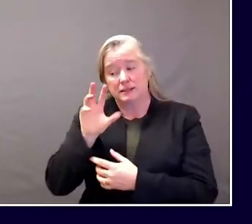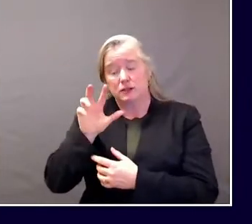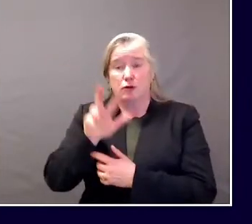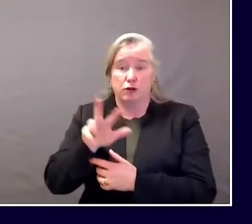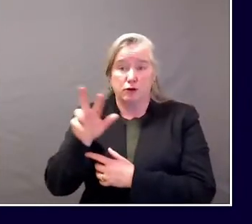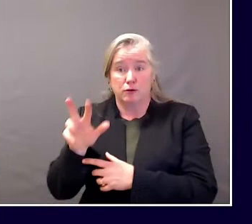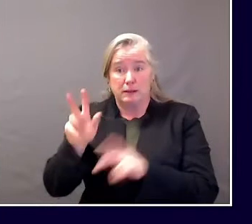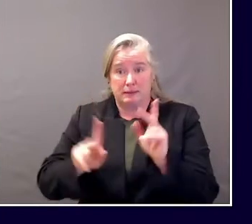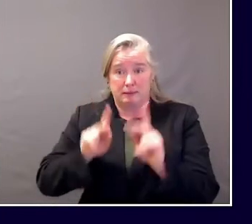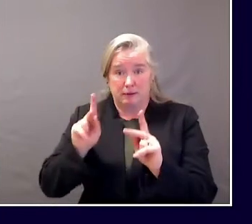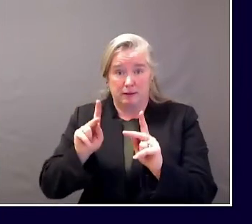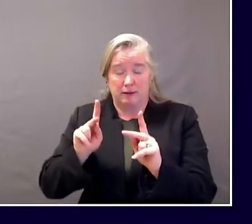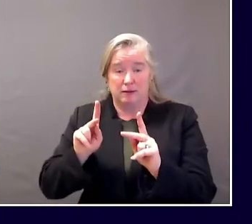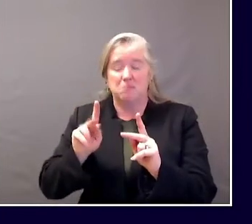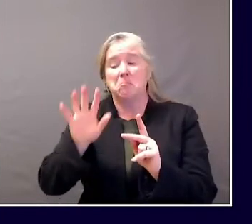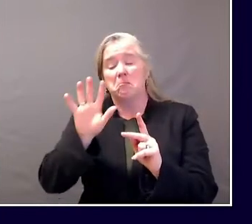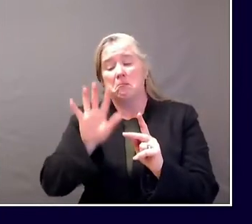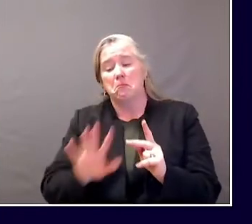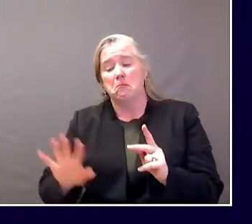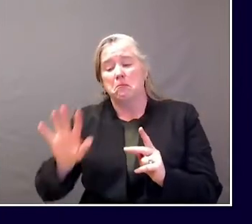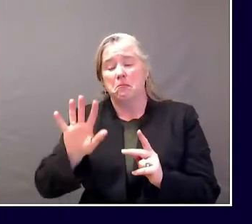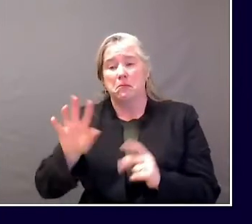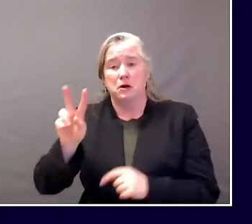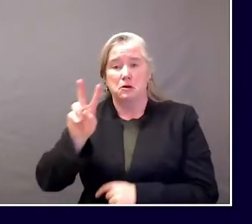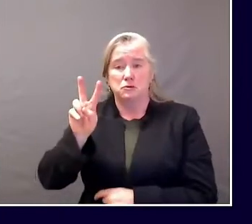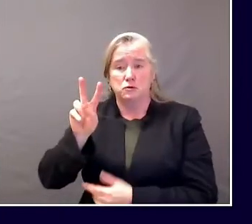46,633 people, approximately